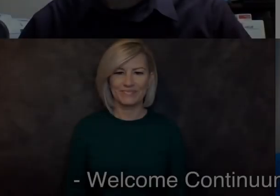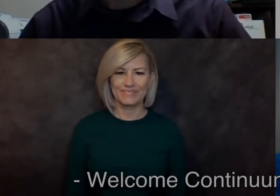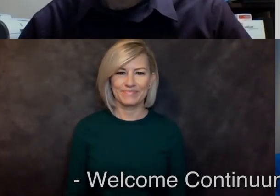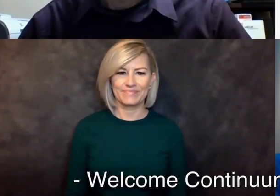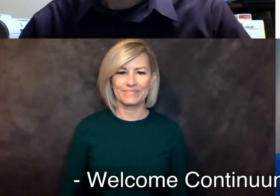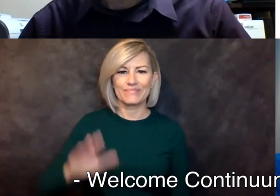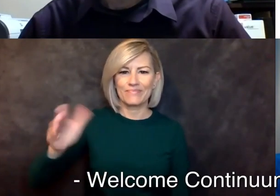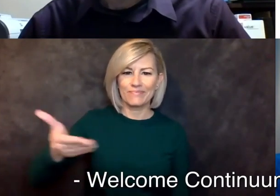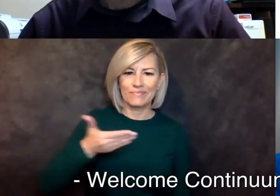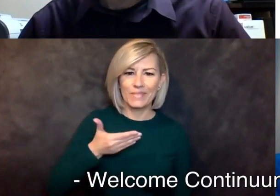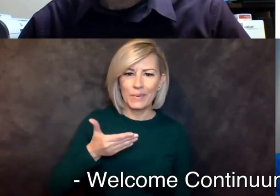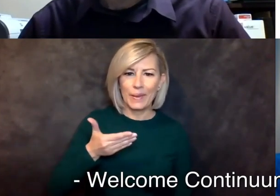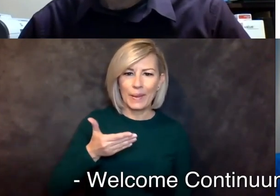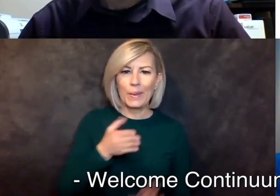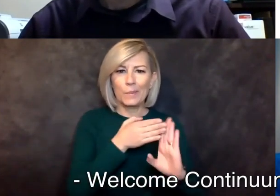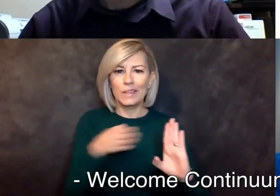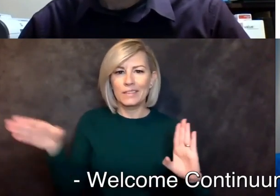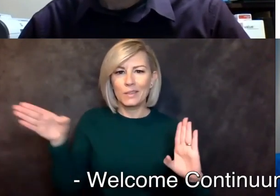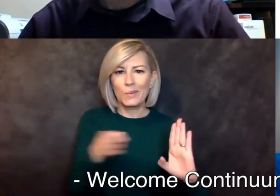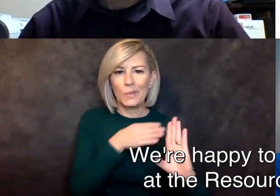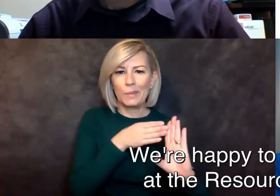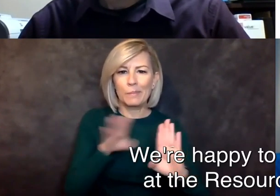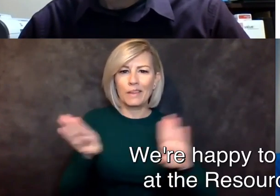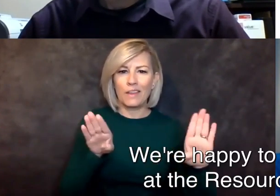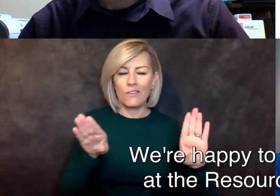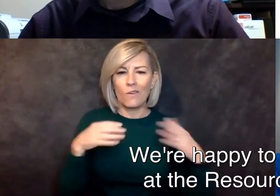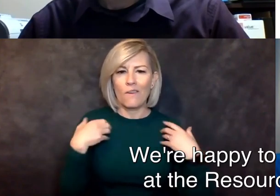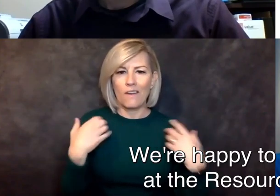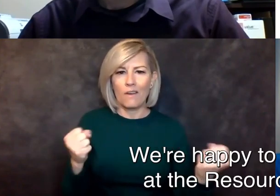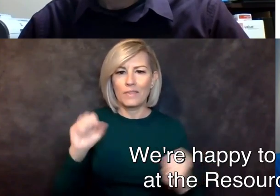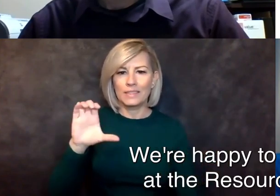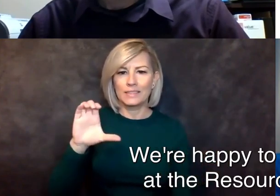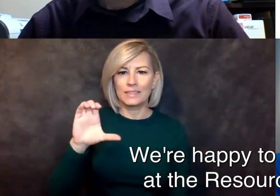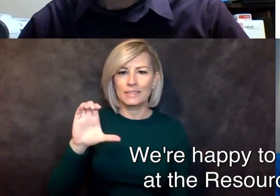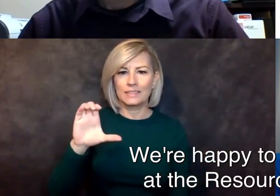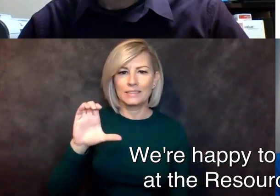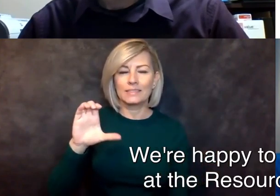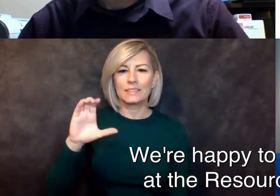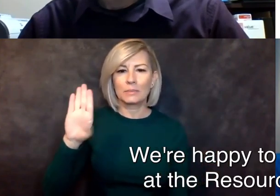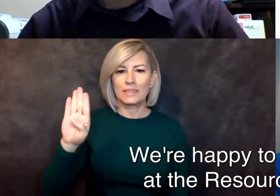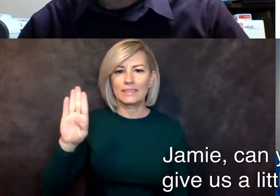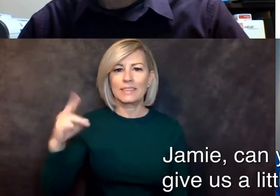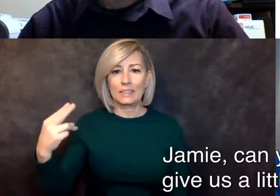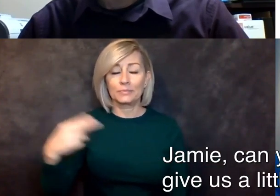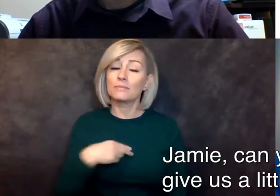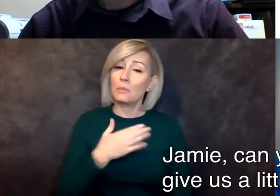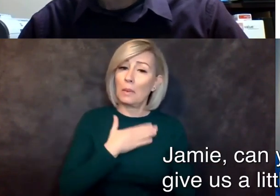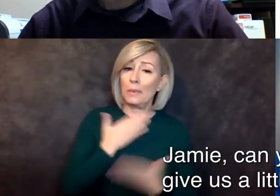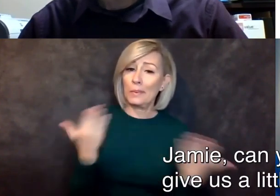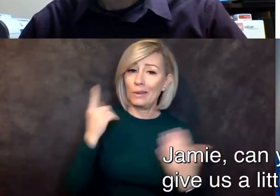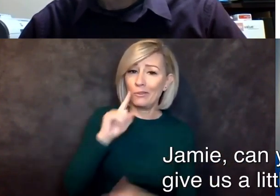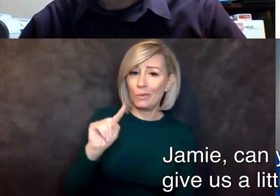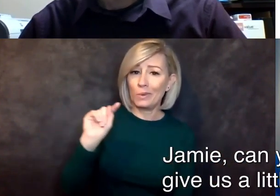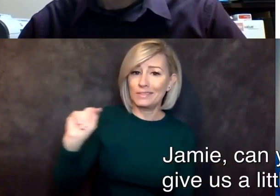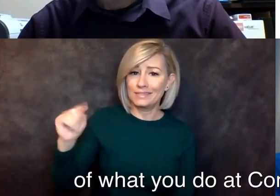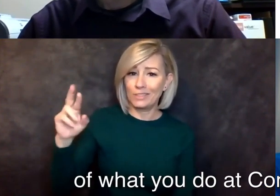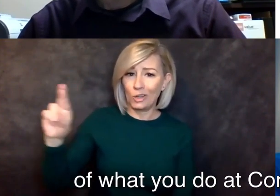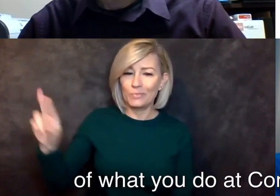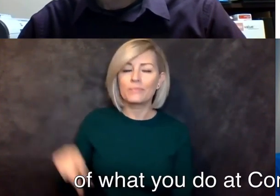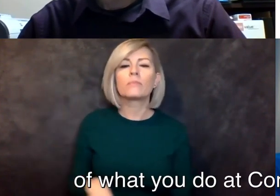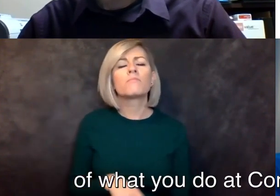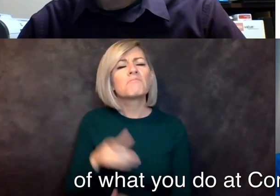Welcome, Continuum Behavioral Health. We're happy to have you here at the Resource Roundup. Jamie, can you tell us, give us a little overview